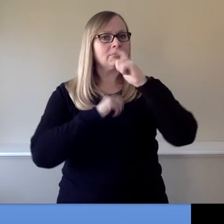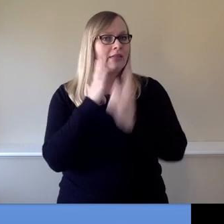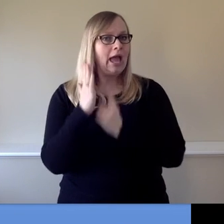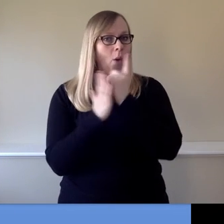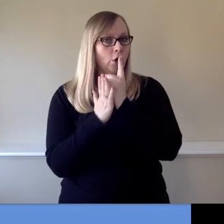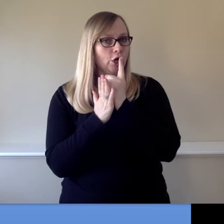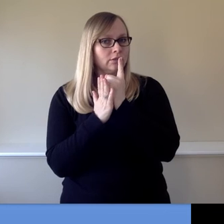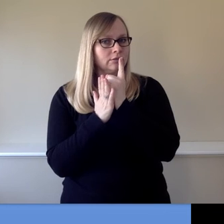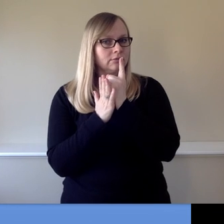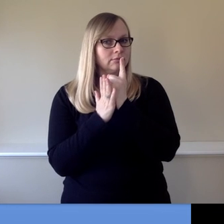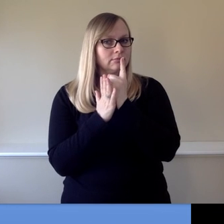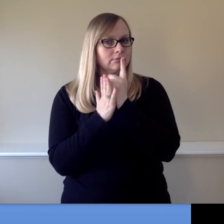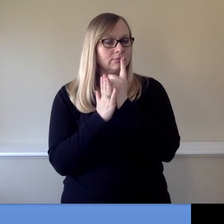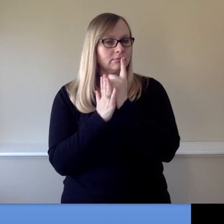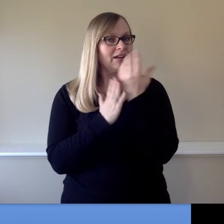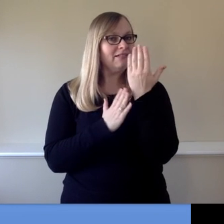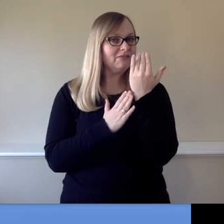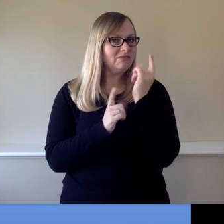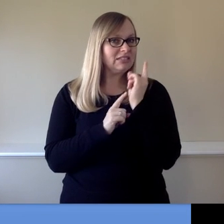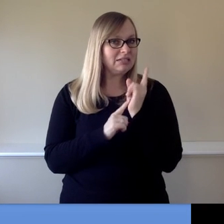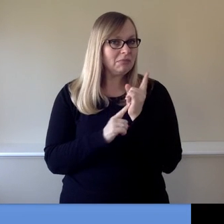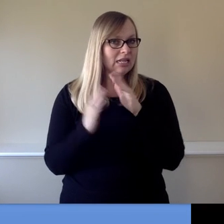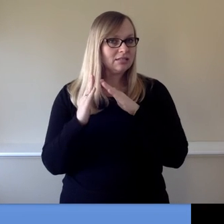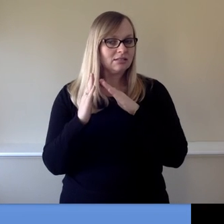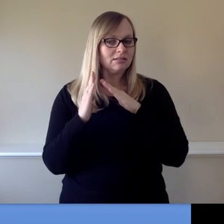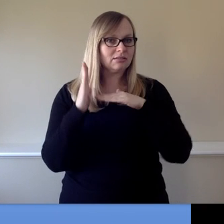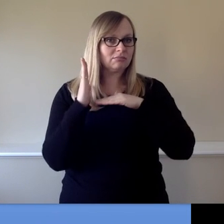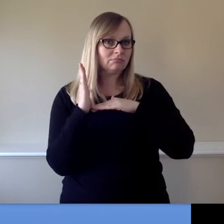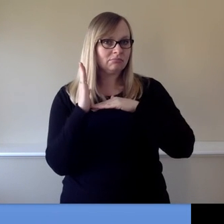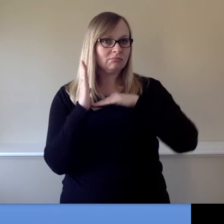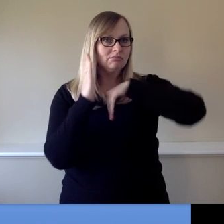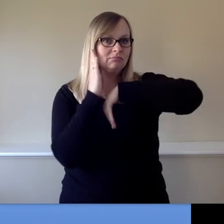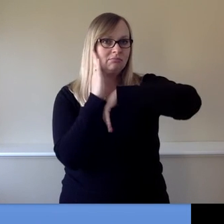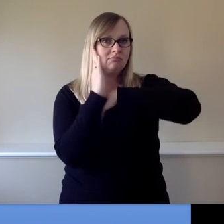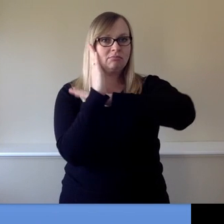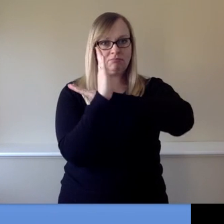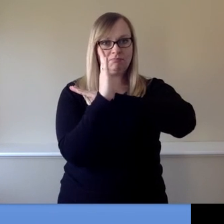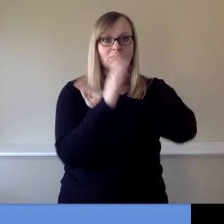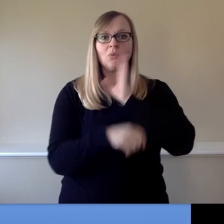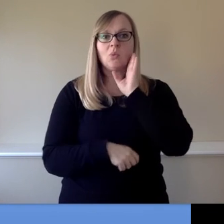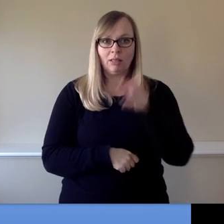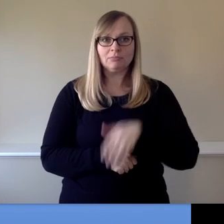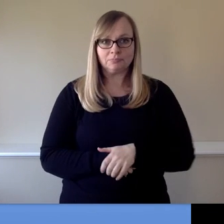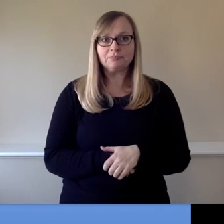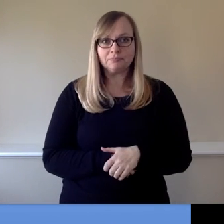15-minute, half an hour, and 45-minute clock times.